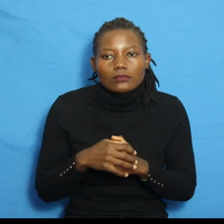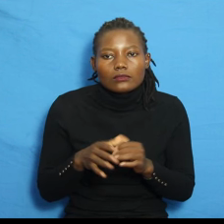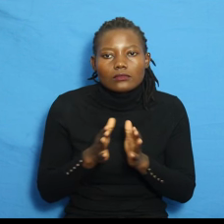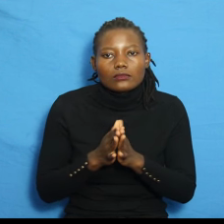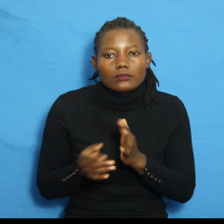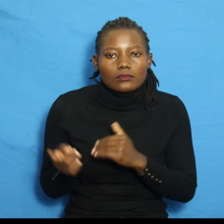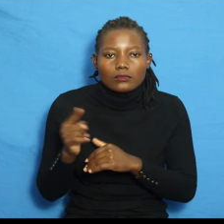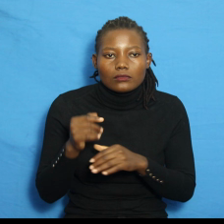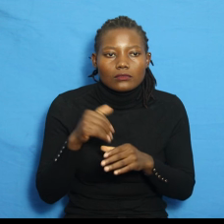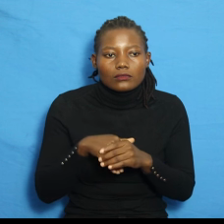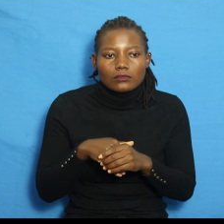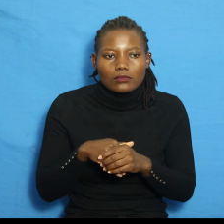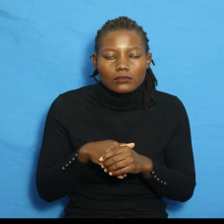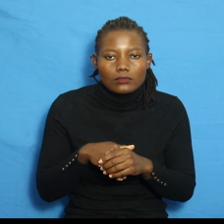have